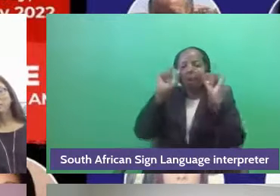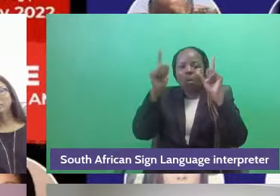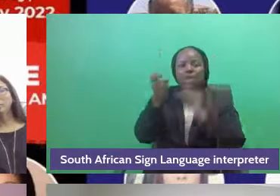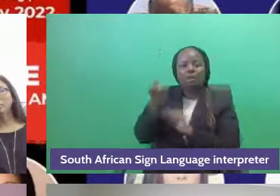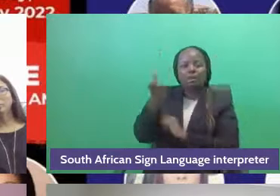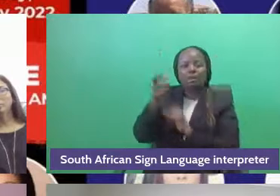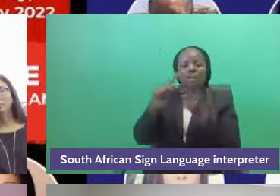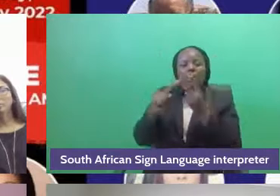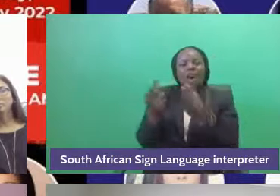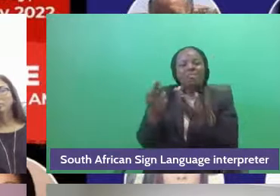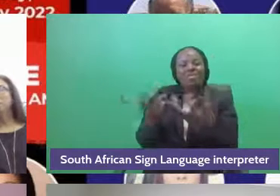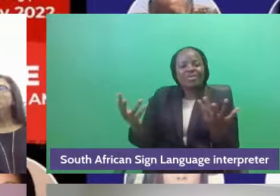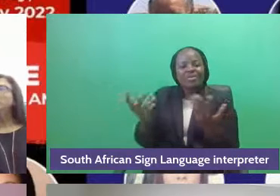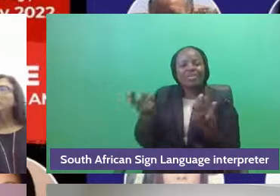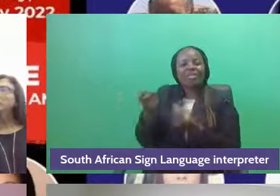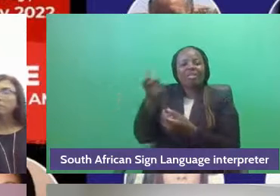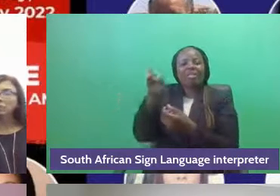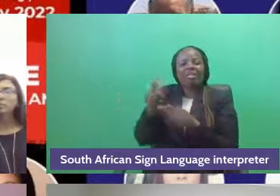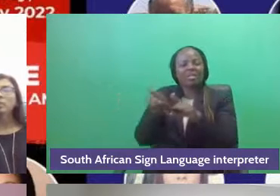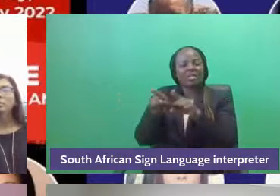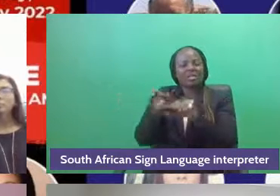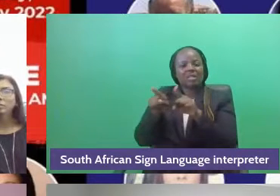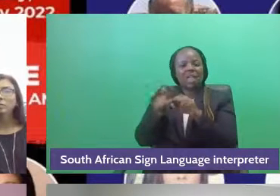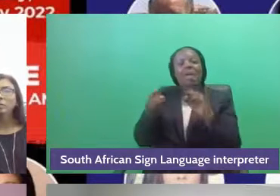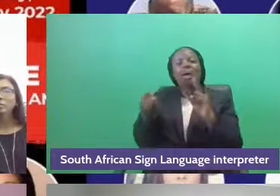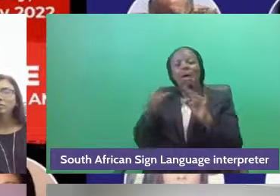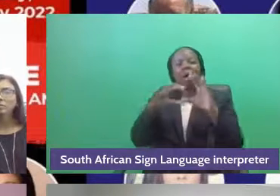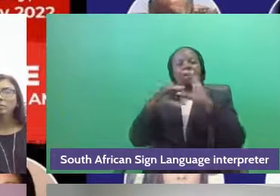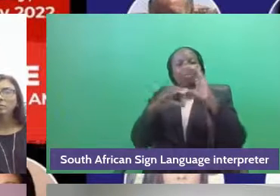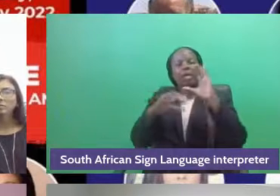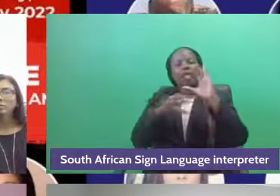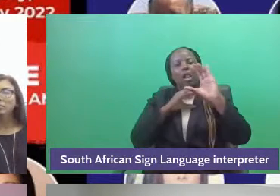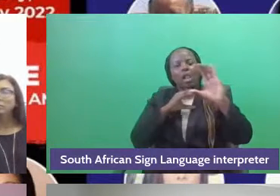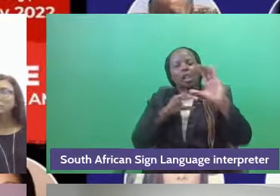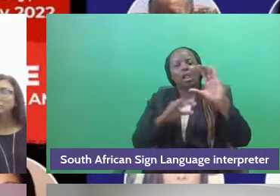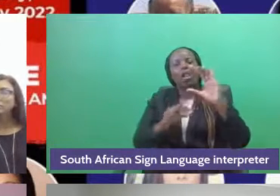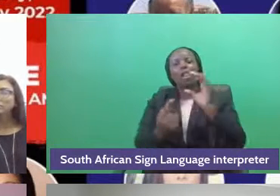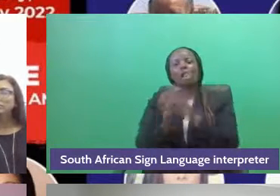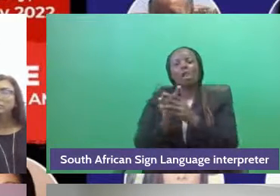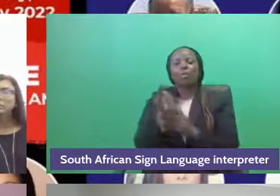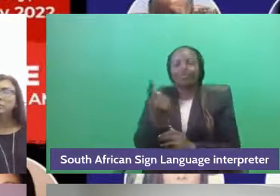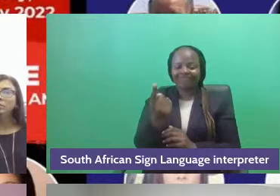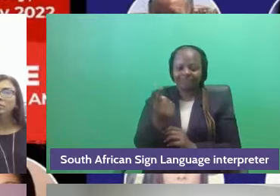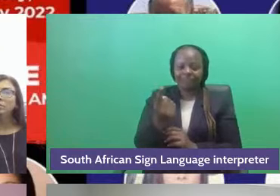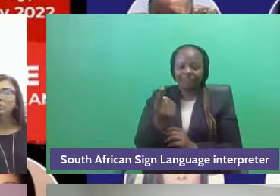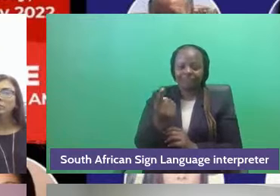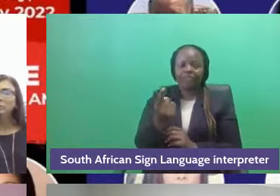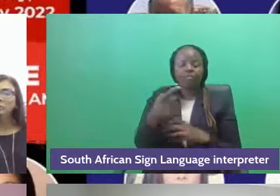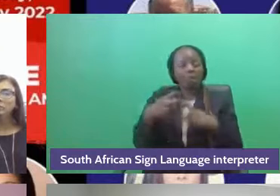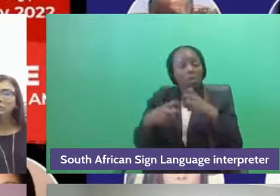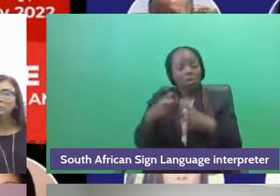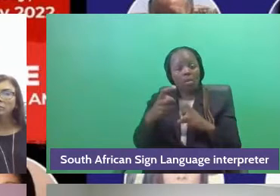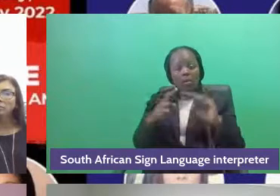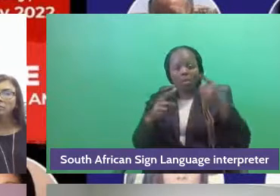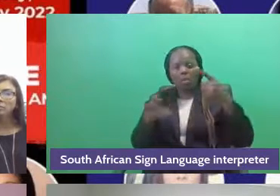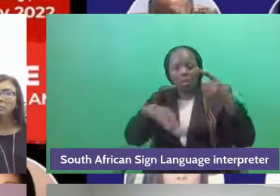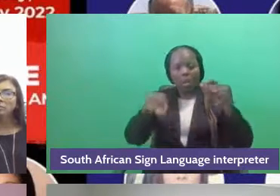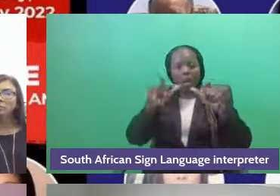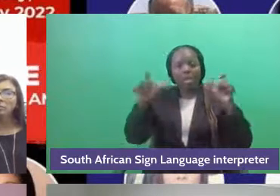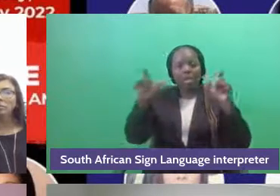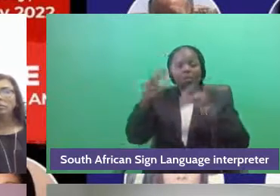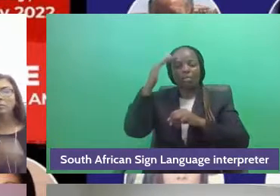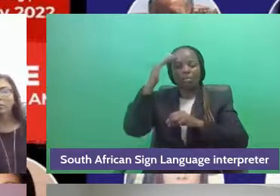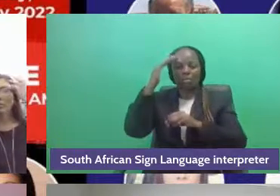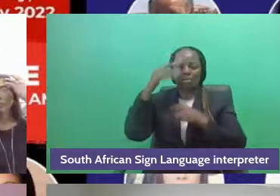of resources, and the breakdown in communication. One of the barriers is, I think that all of us face, is